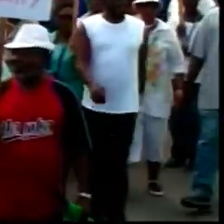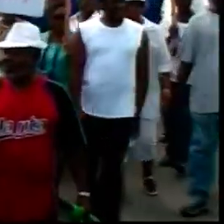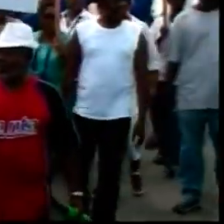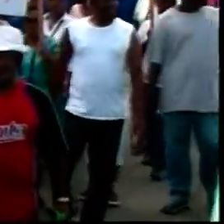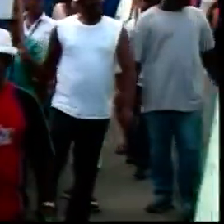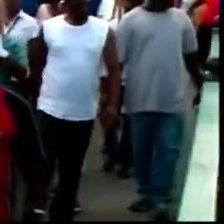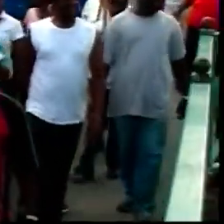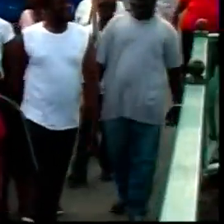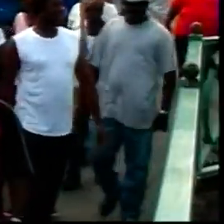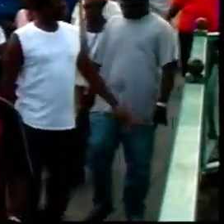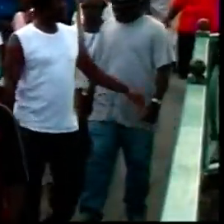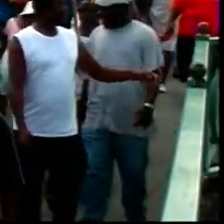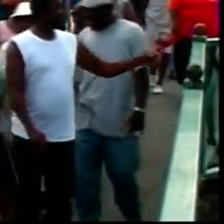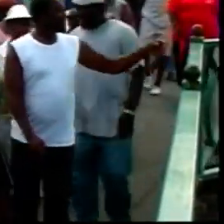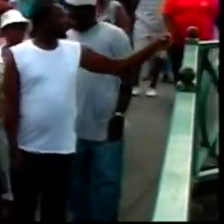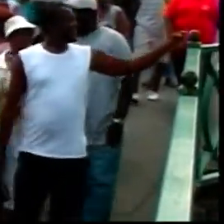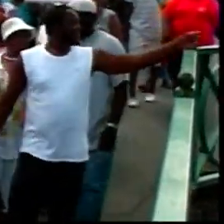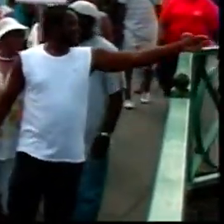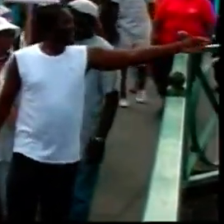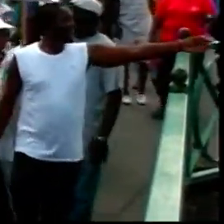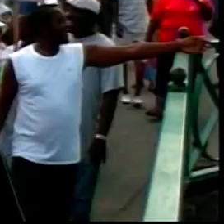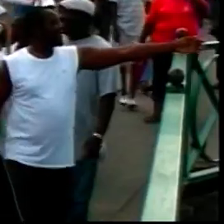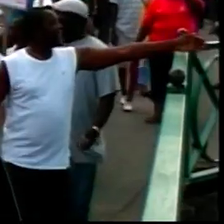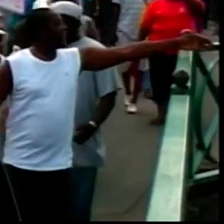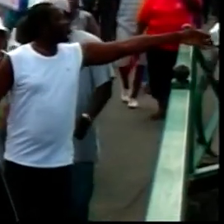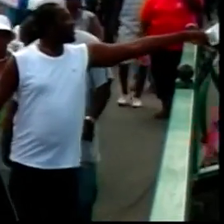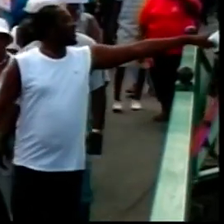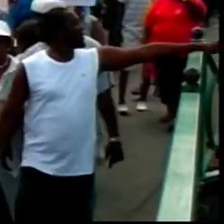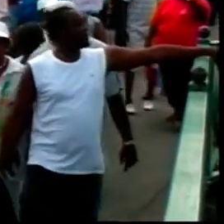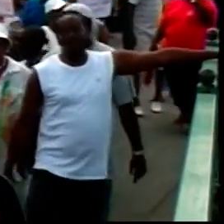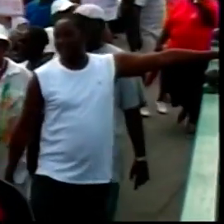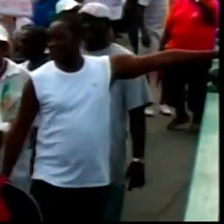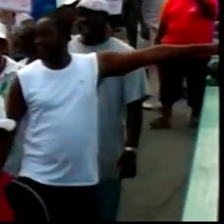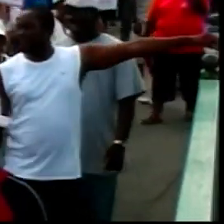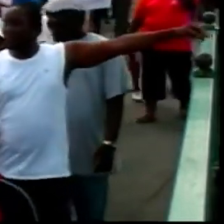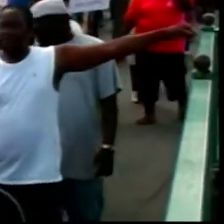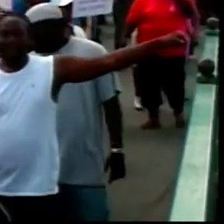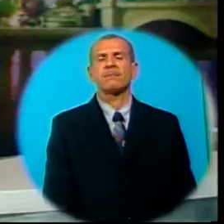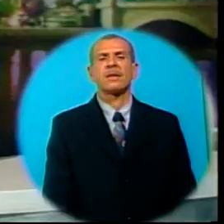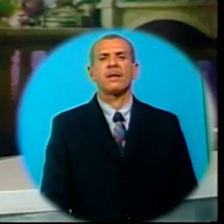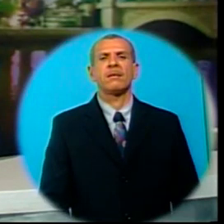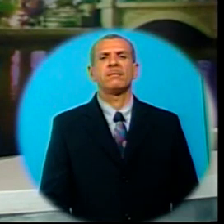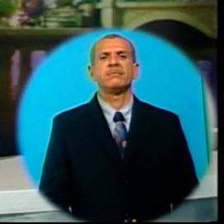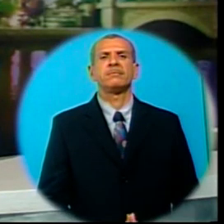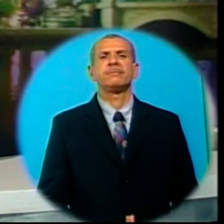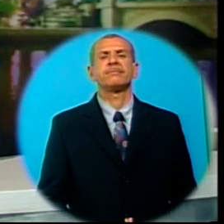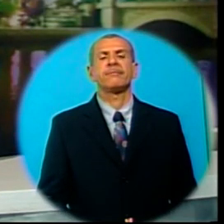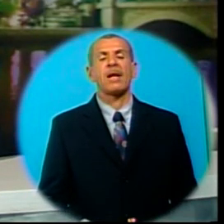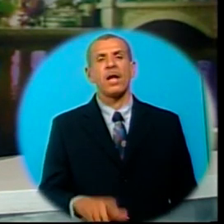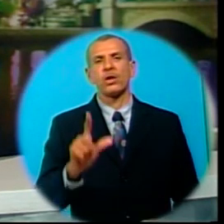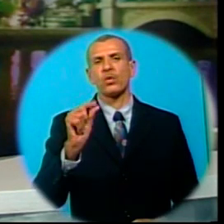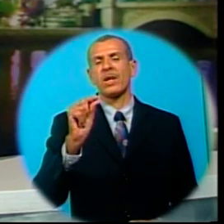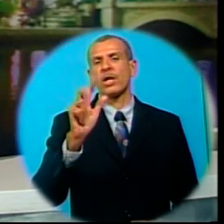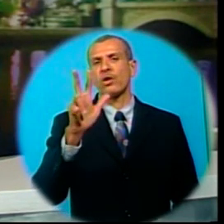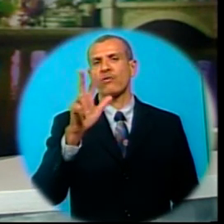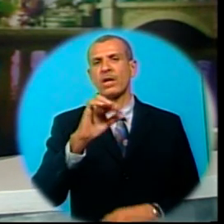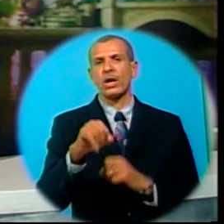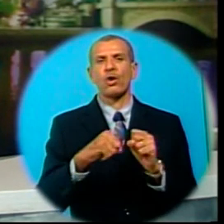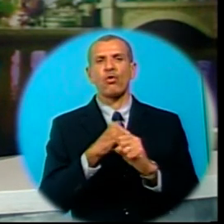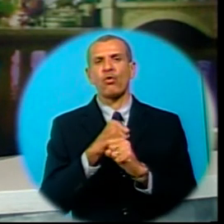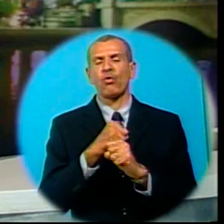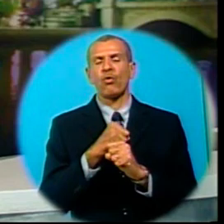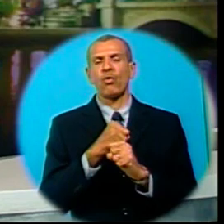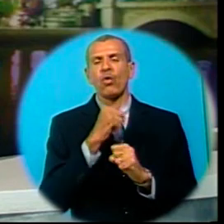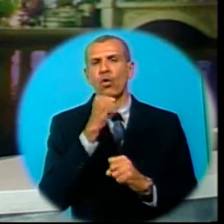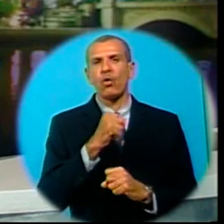the retiring of 13 Barbados Investment Development Corporation workers. A 23-year-old motorcyclist